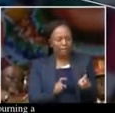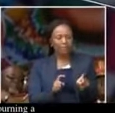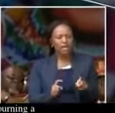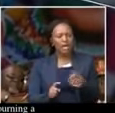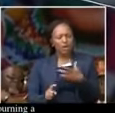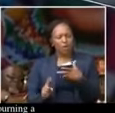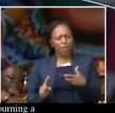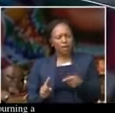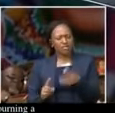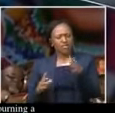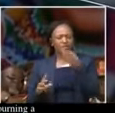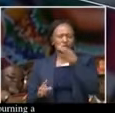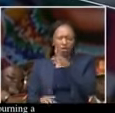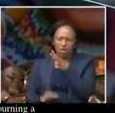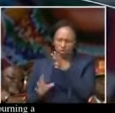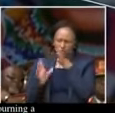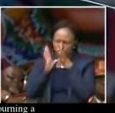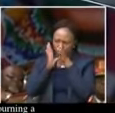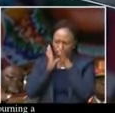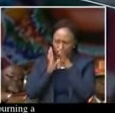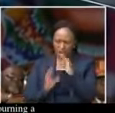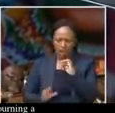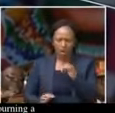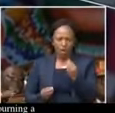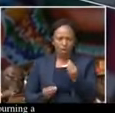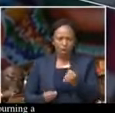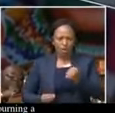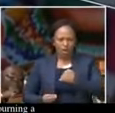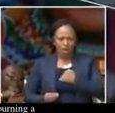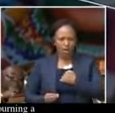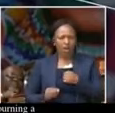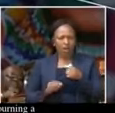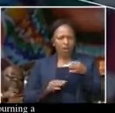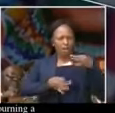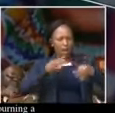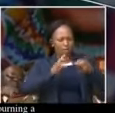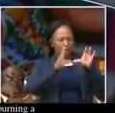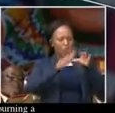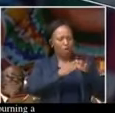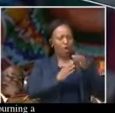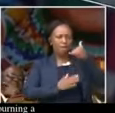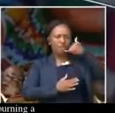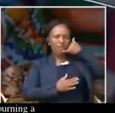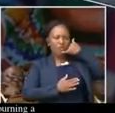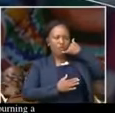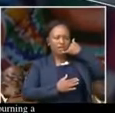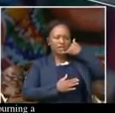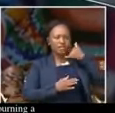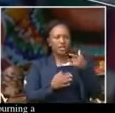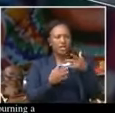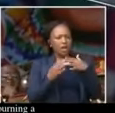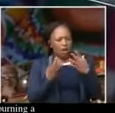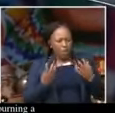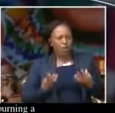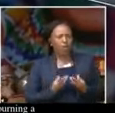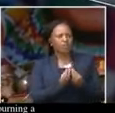me, Julius, Mwanaka, Bamukatluaka Abam Phonate, Kitlotama